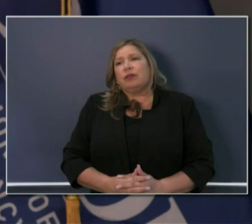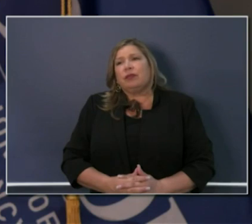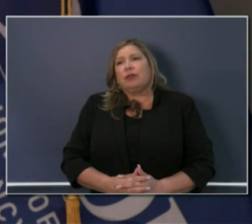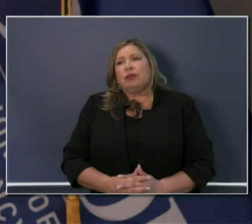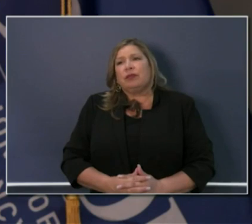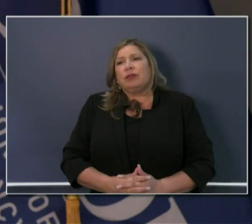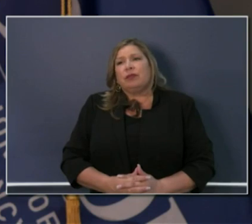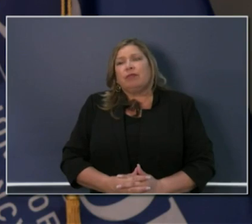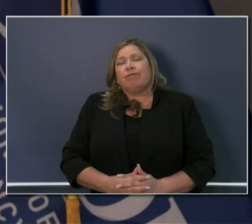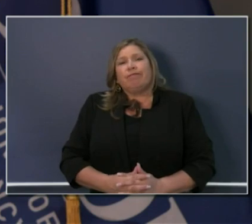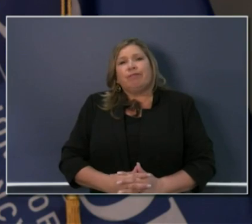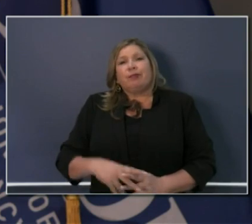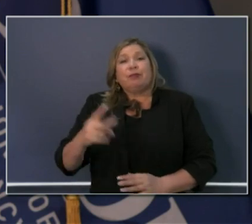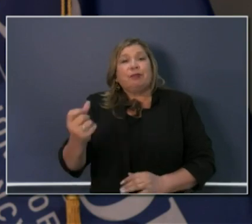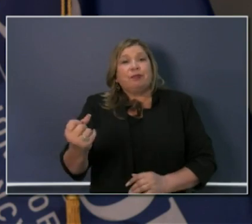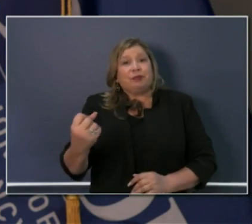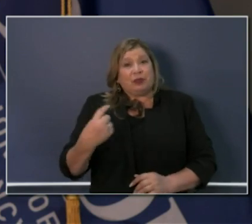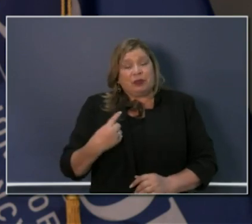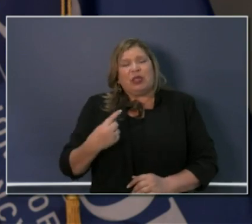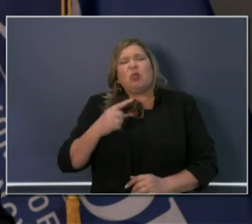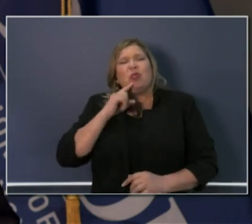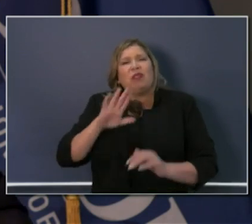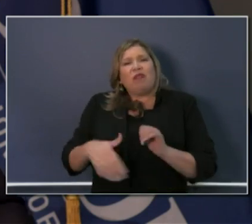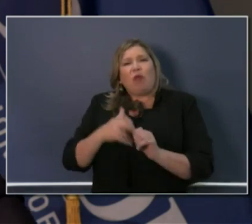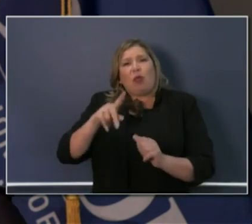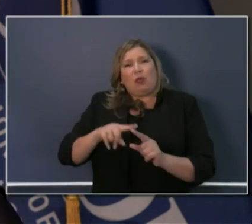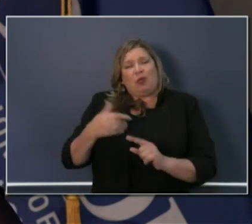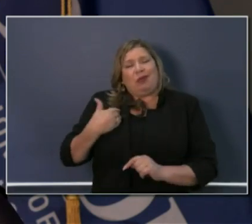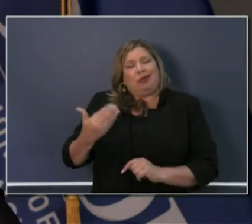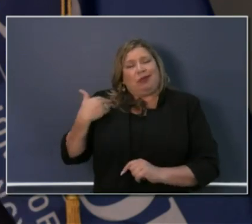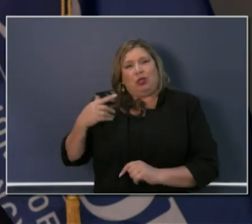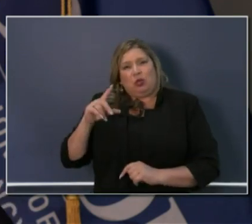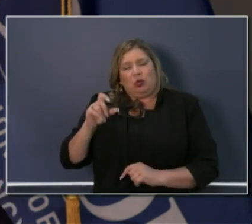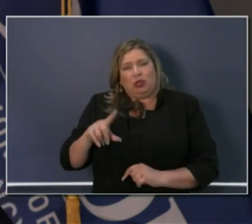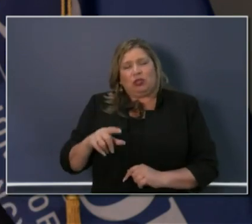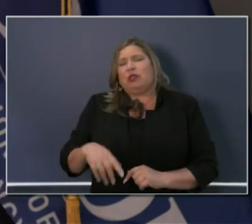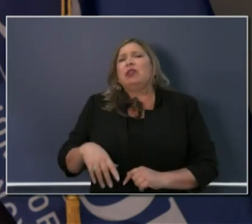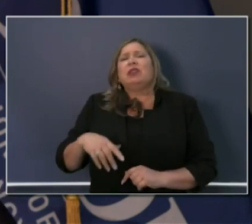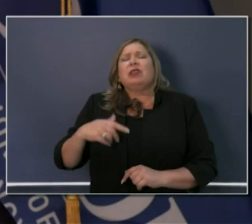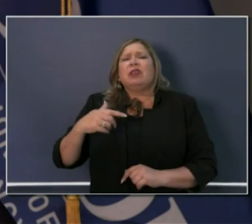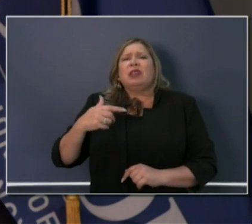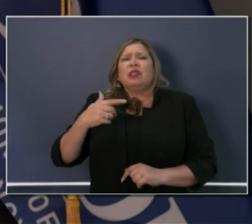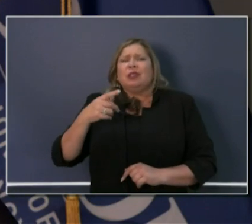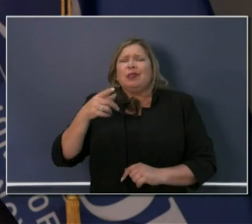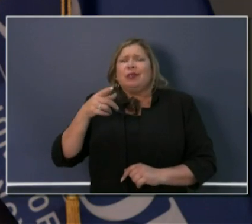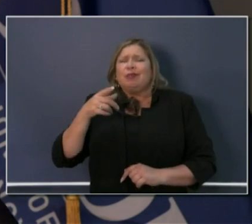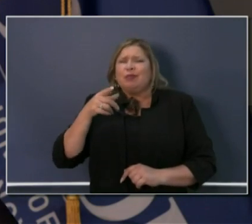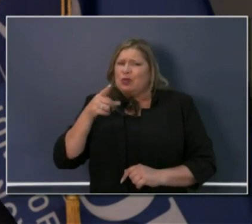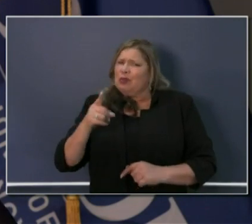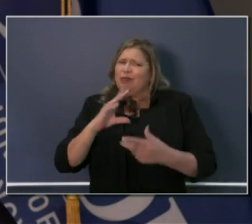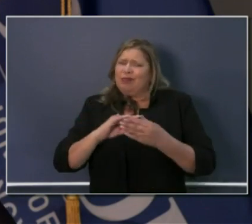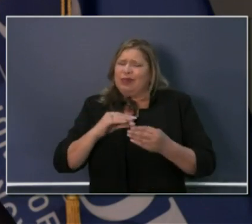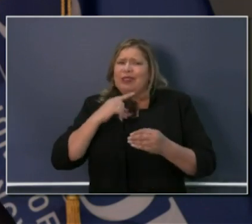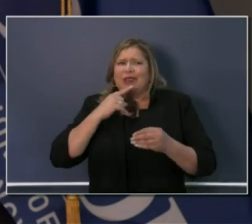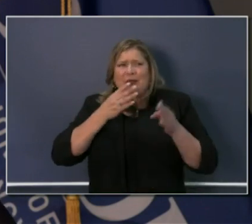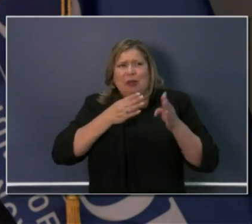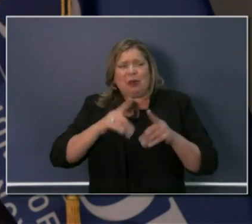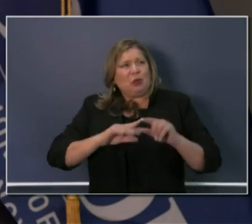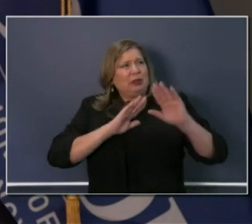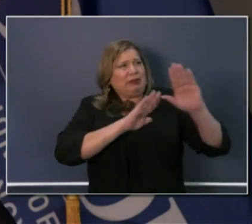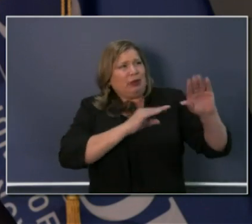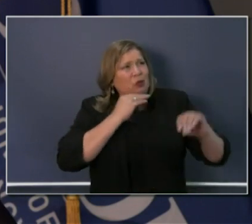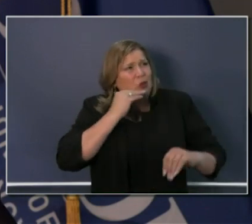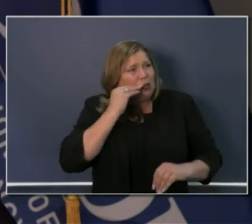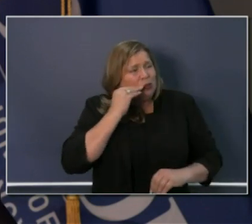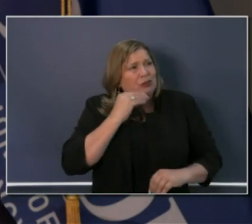people to stay home, but we are getting a lot of mixed messages. You turn on the TV this morning, and there are images of people at the